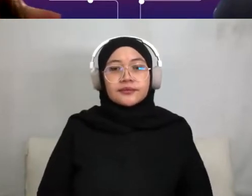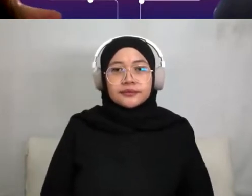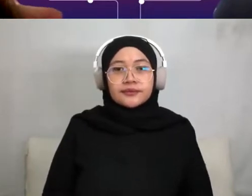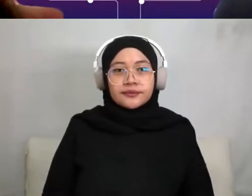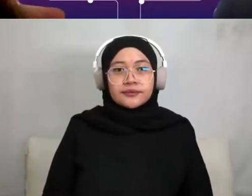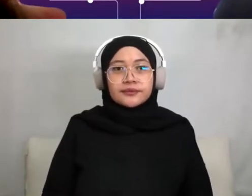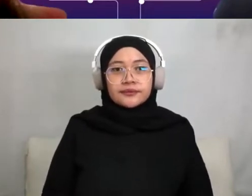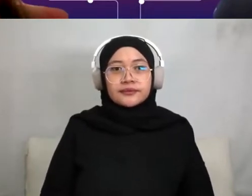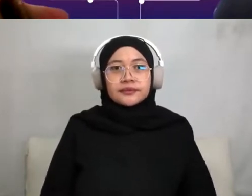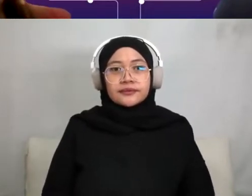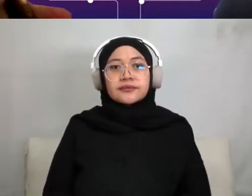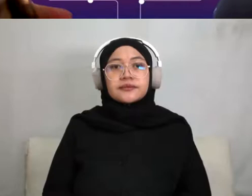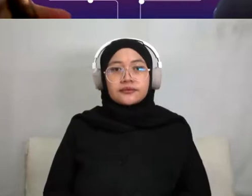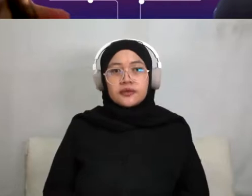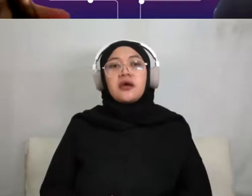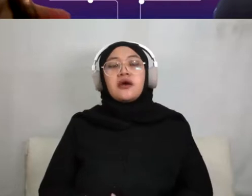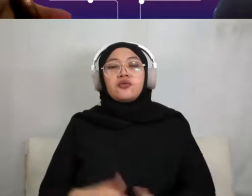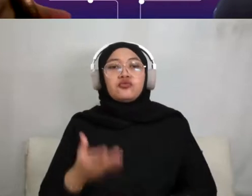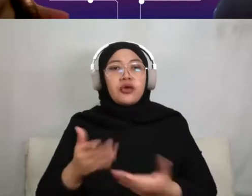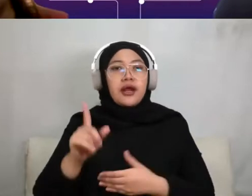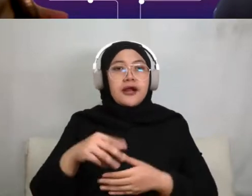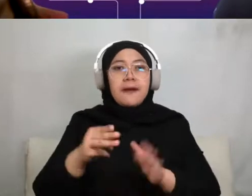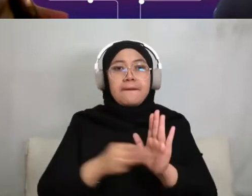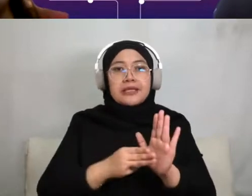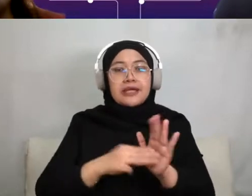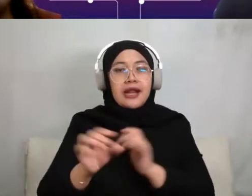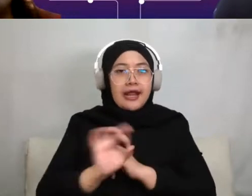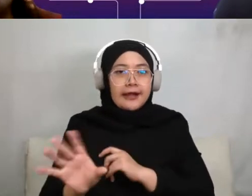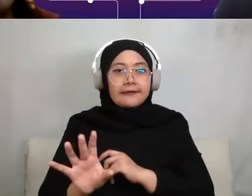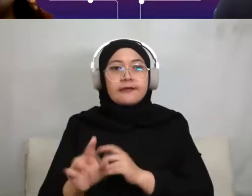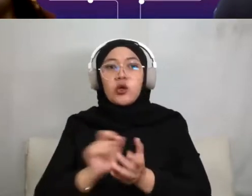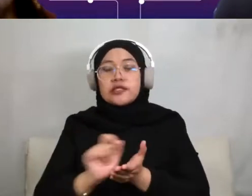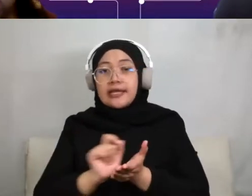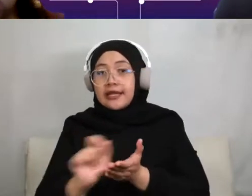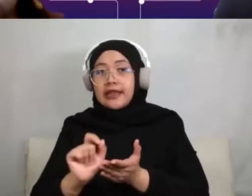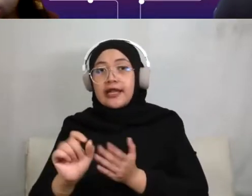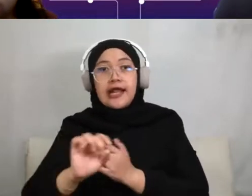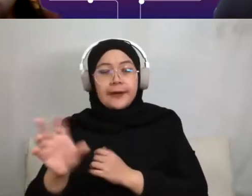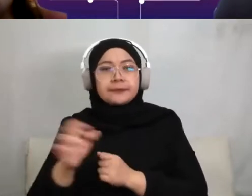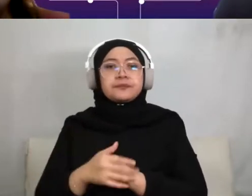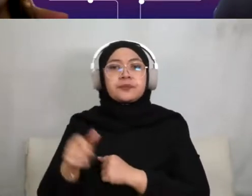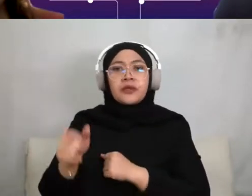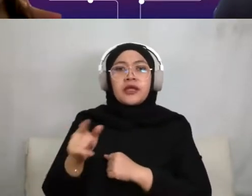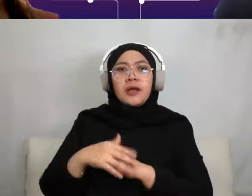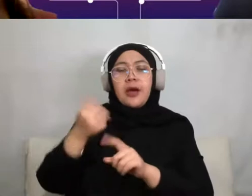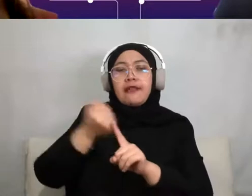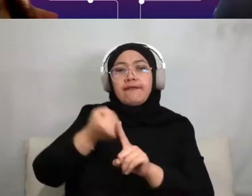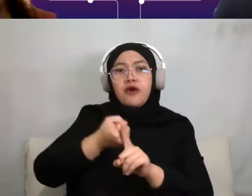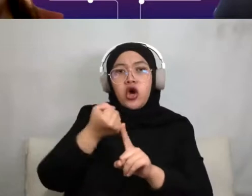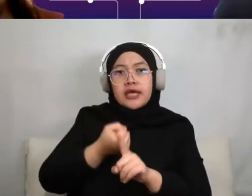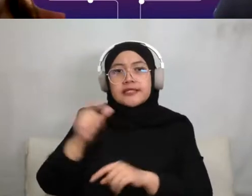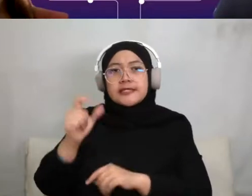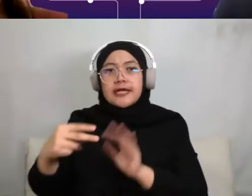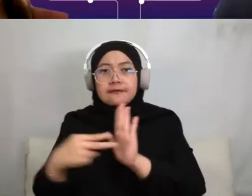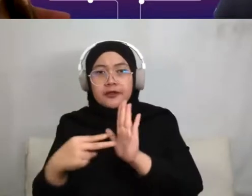another note, you have been strongly advocating about overnight charging. So have you